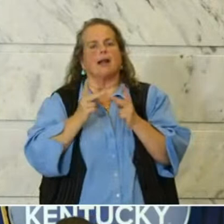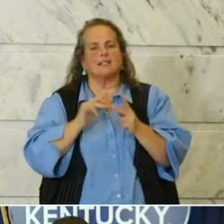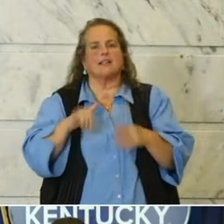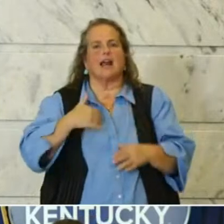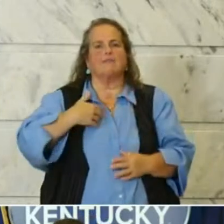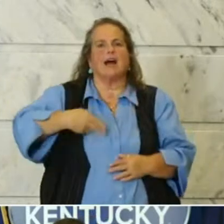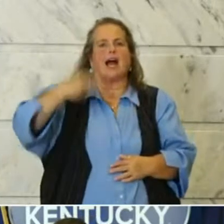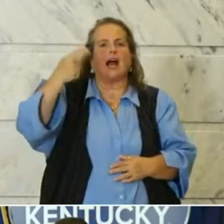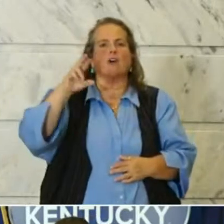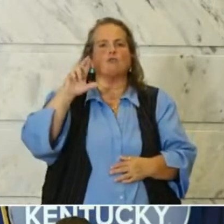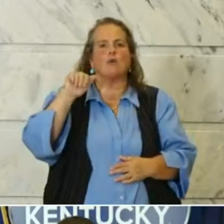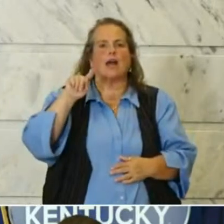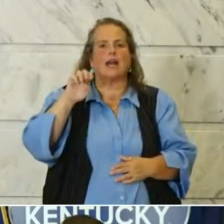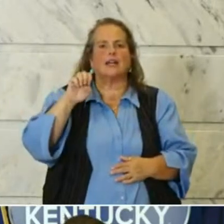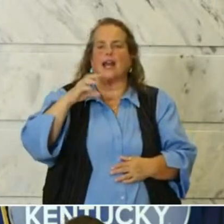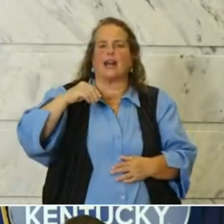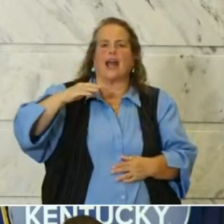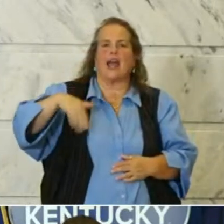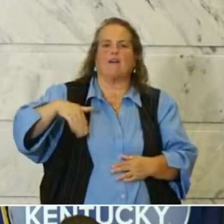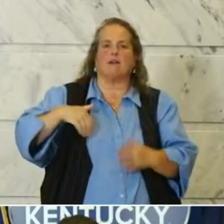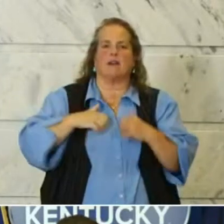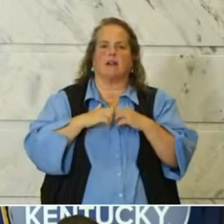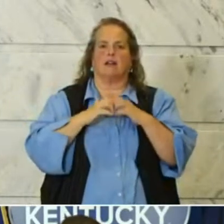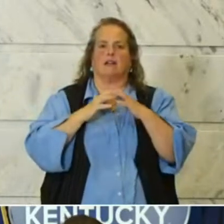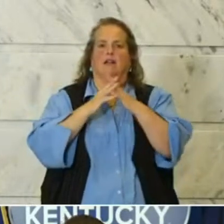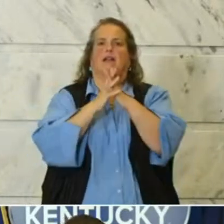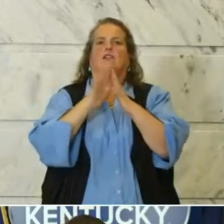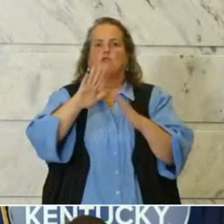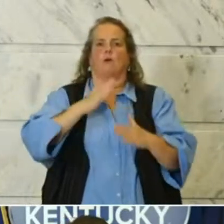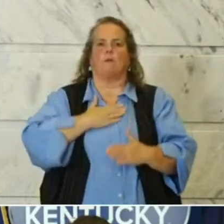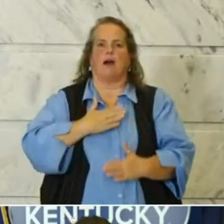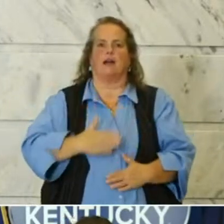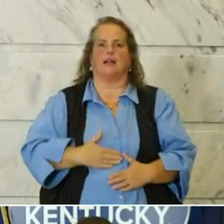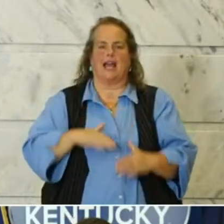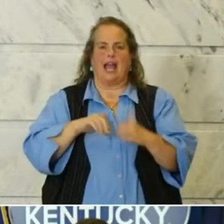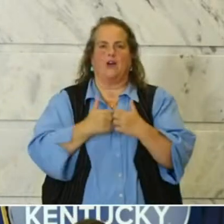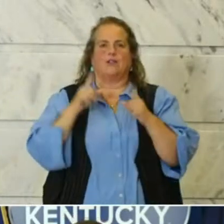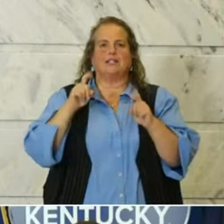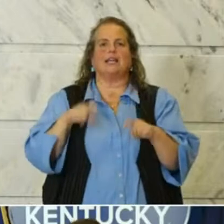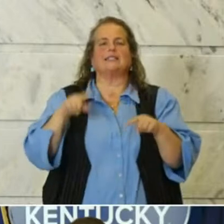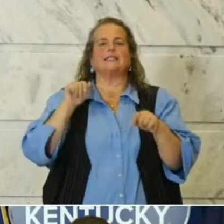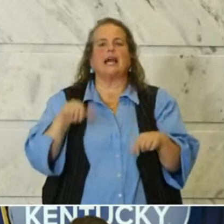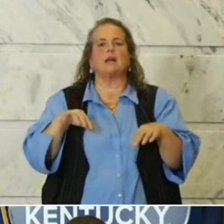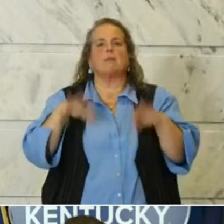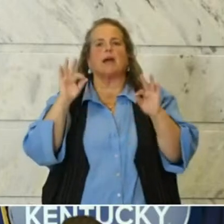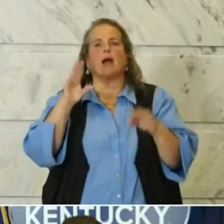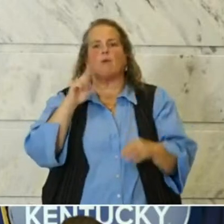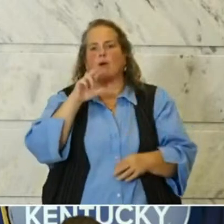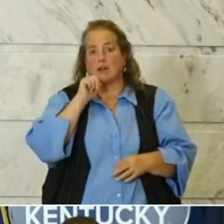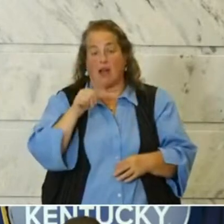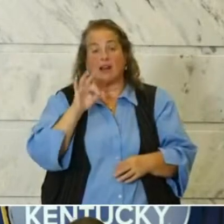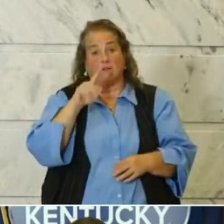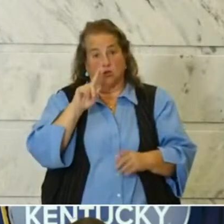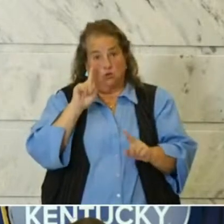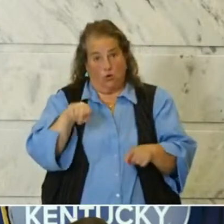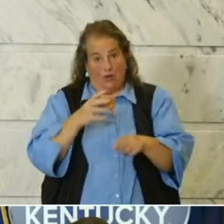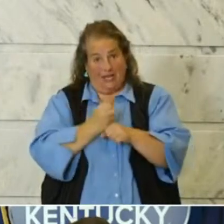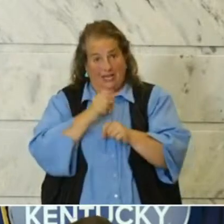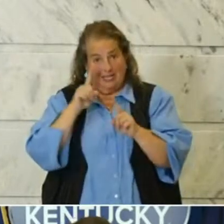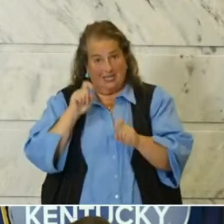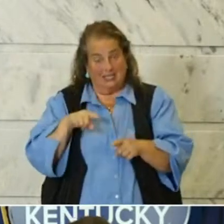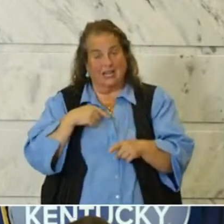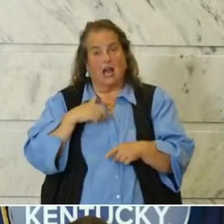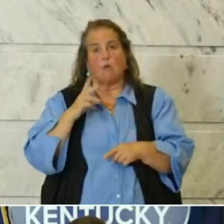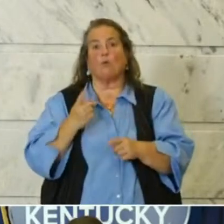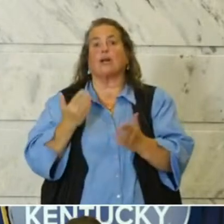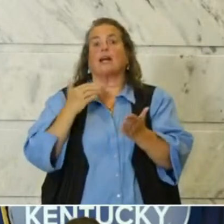rate, and it hasn't manifested yet in a way that the test will pick up. And so if people are going to go get tested, again, I'd